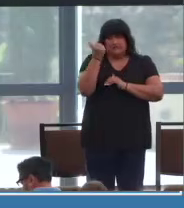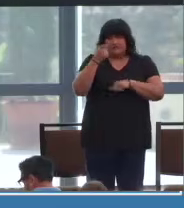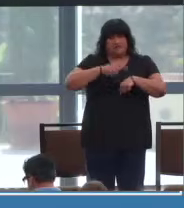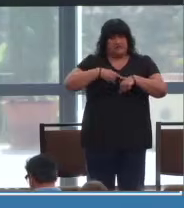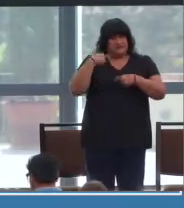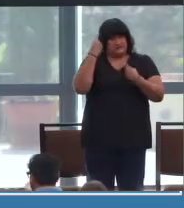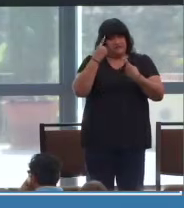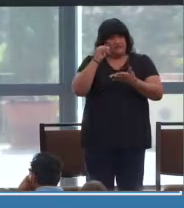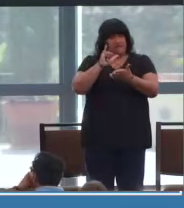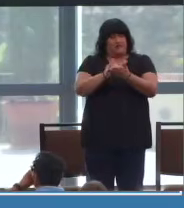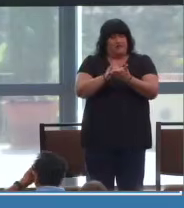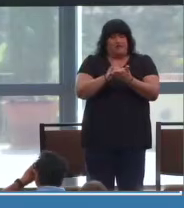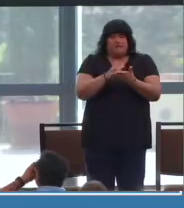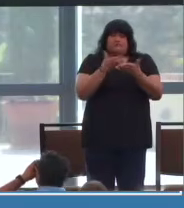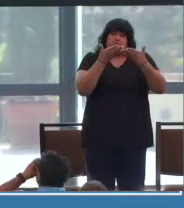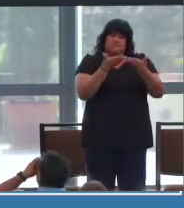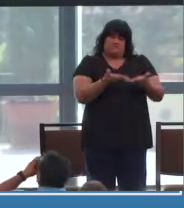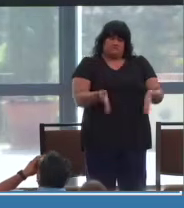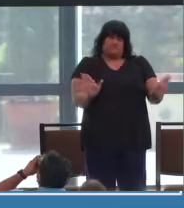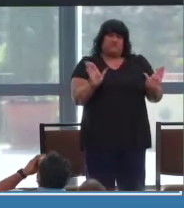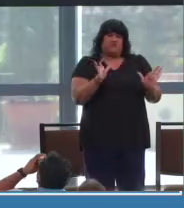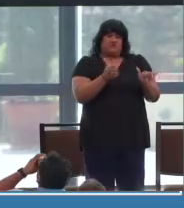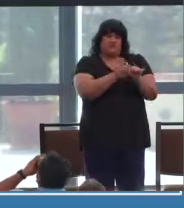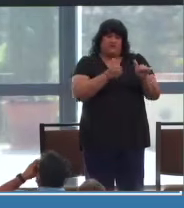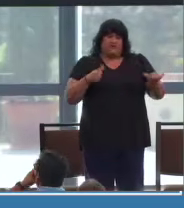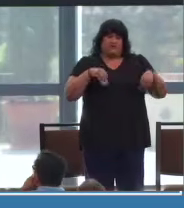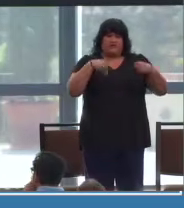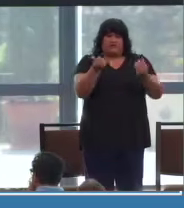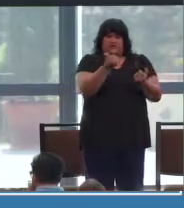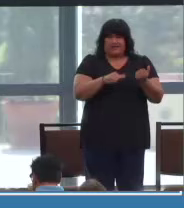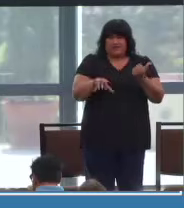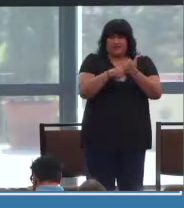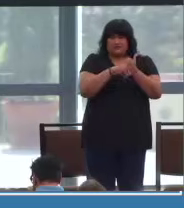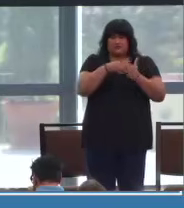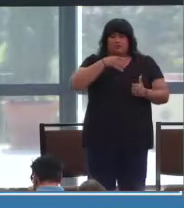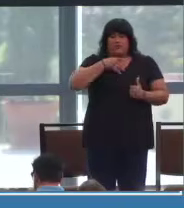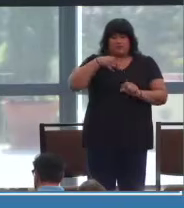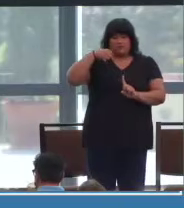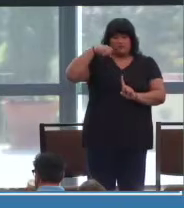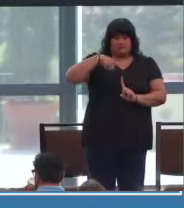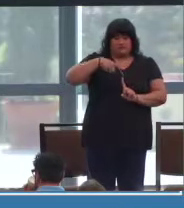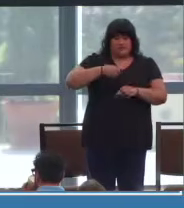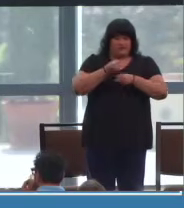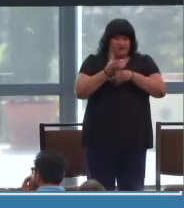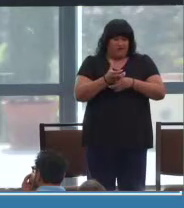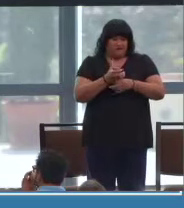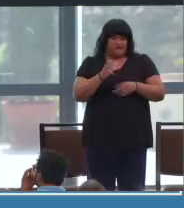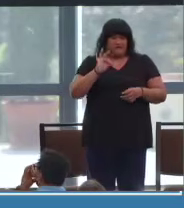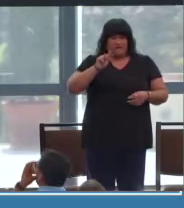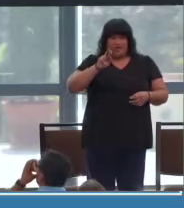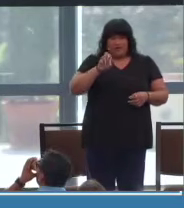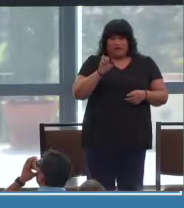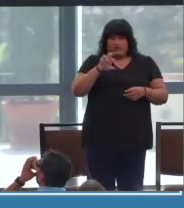about this. And generally, we would want to avoid giving you any extra hormones that could stimulate, a flare or worsen